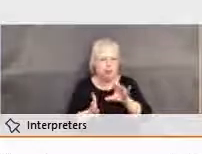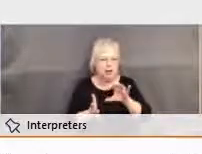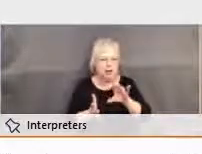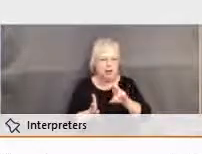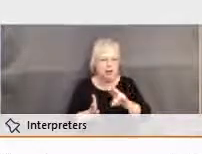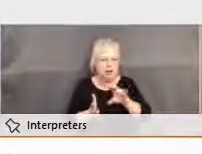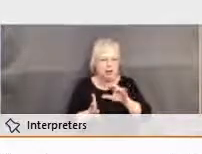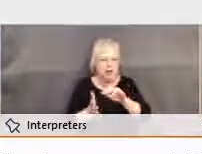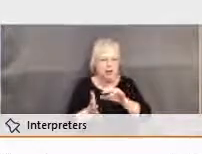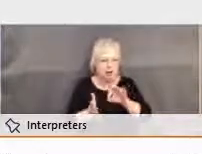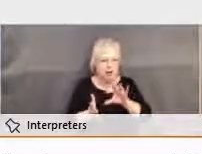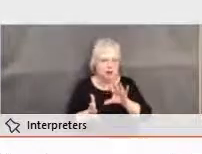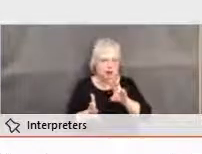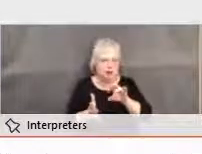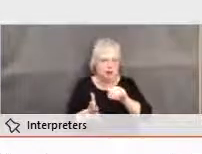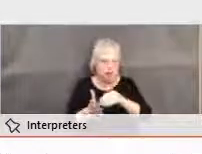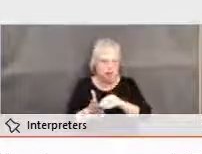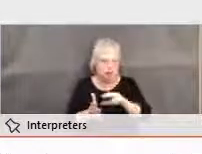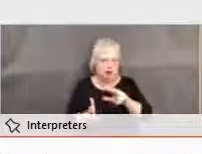$14,097,038.